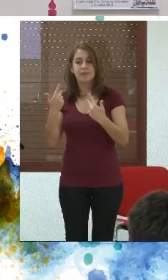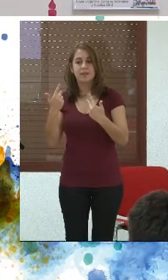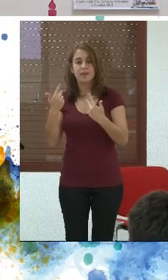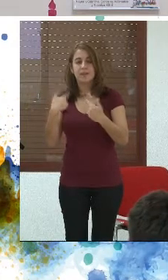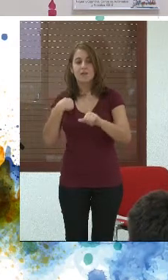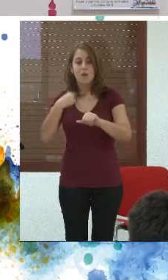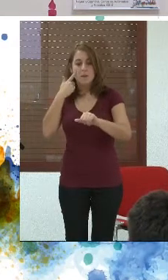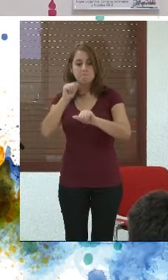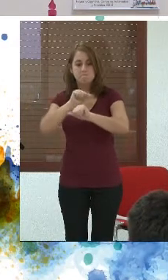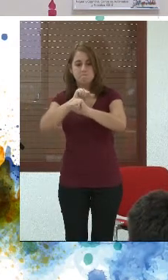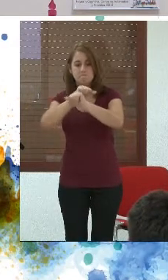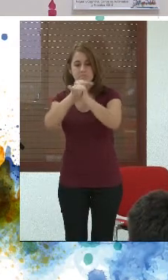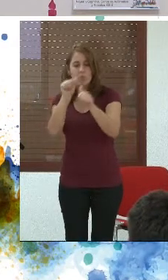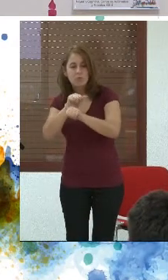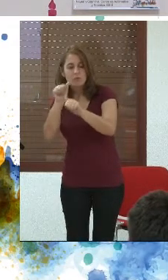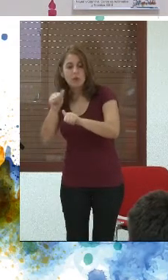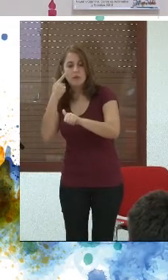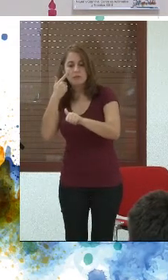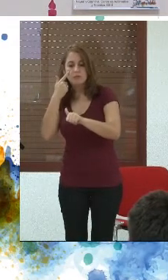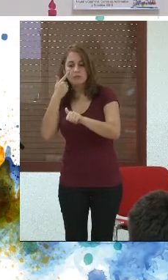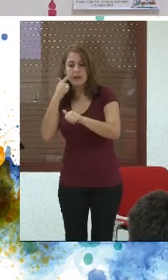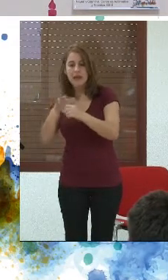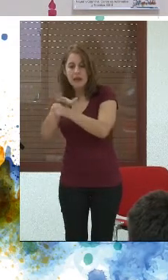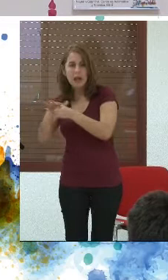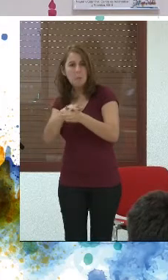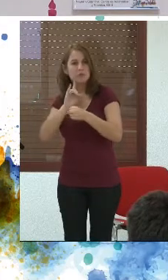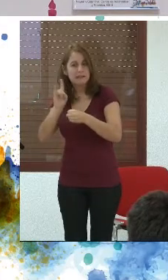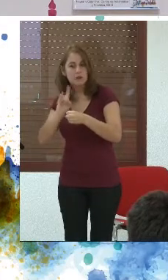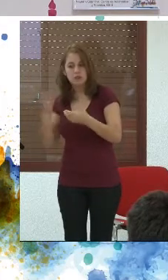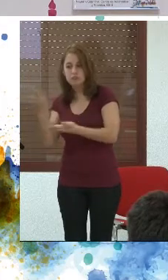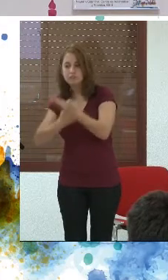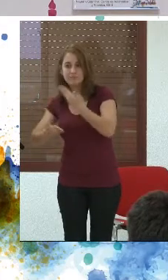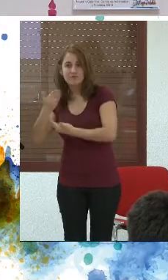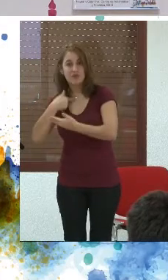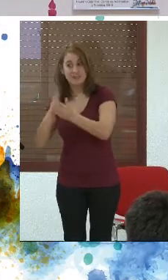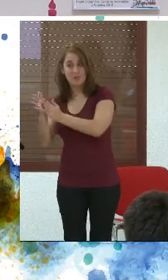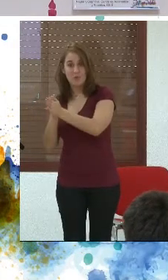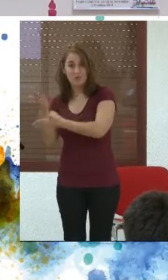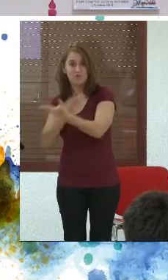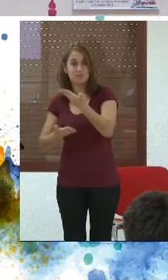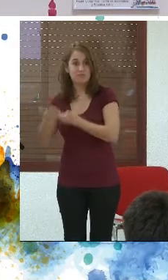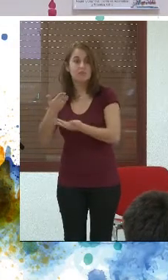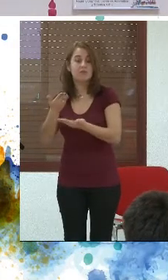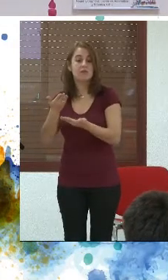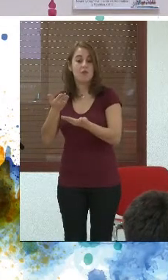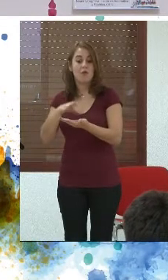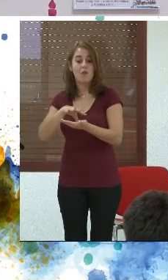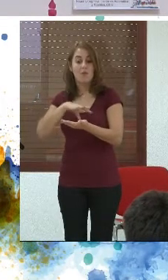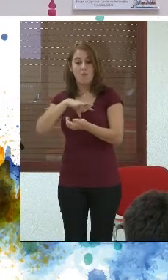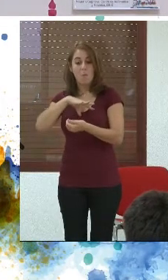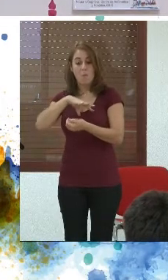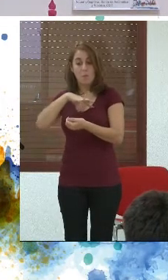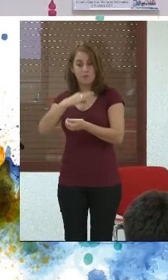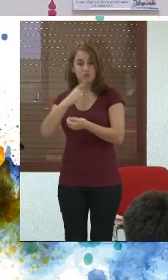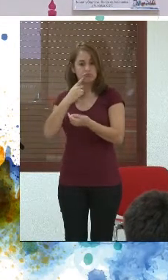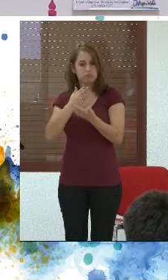to modulate, combine the electrical fields we get from the stimulator, so that